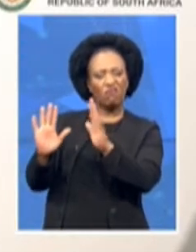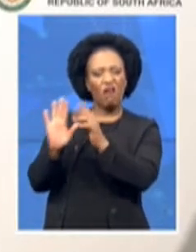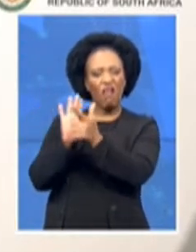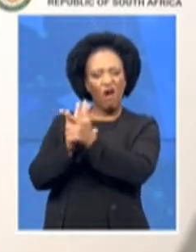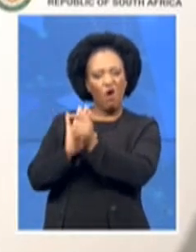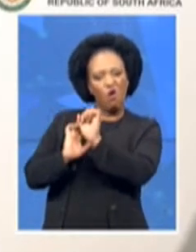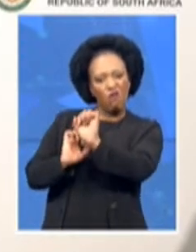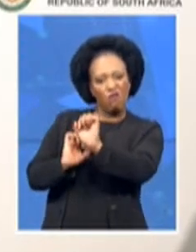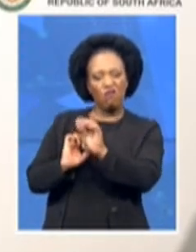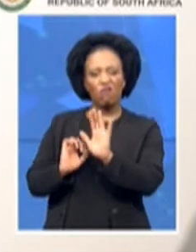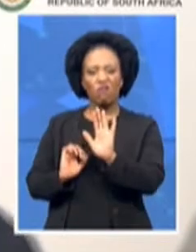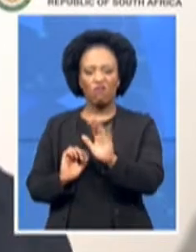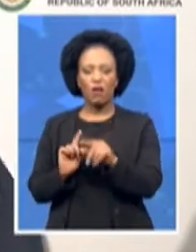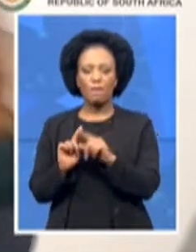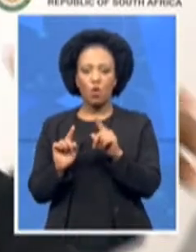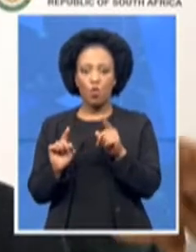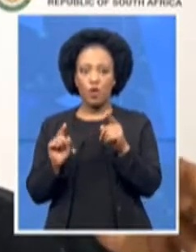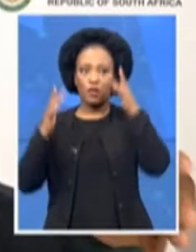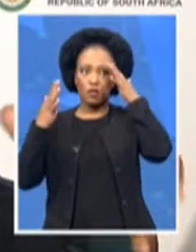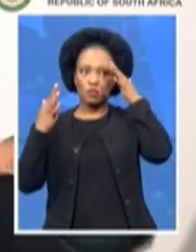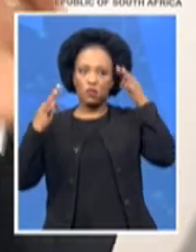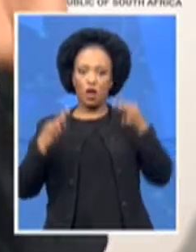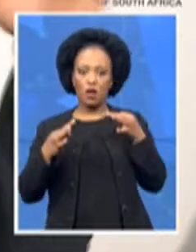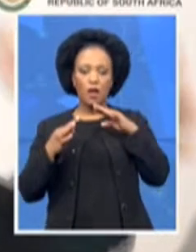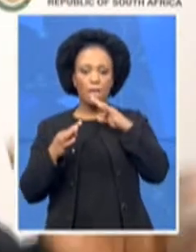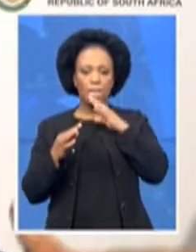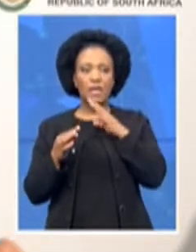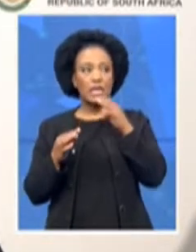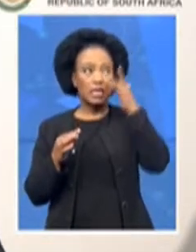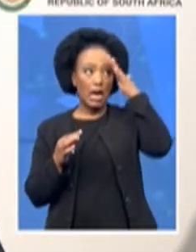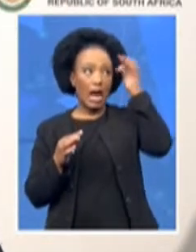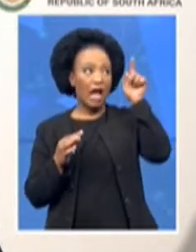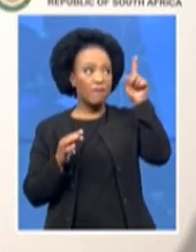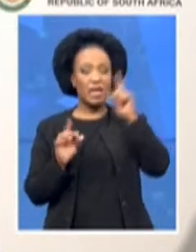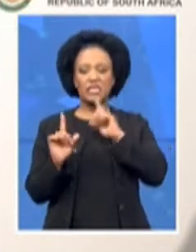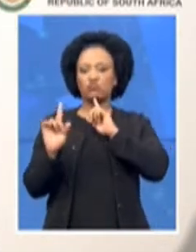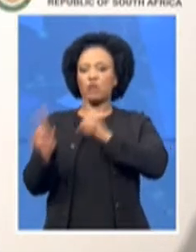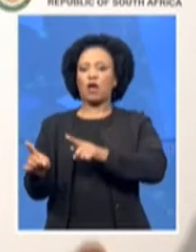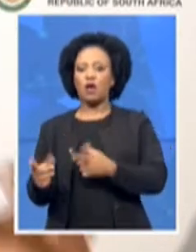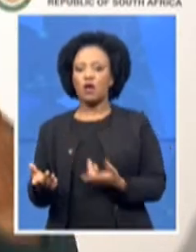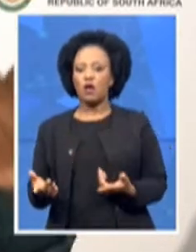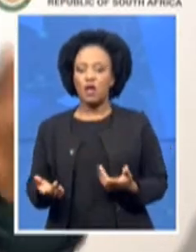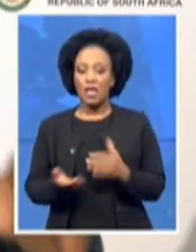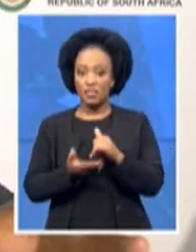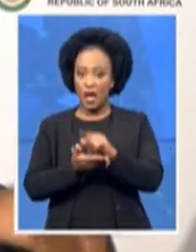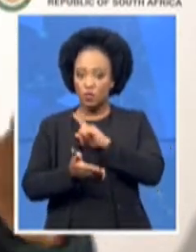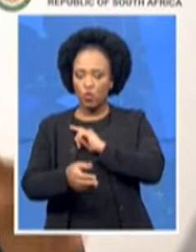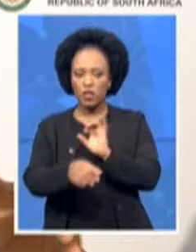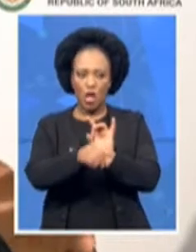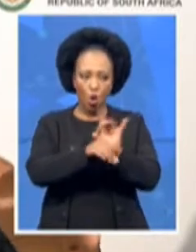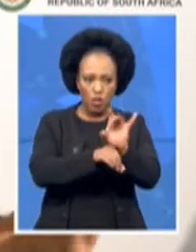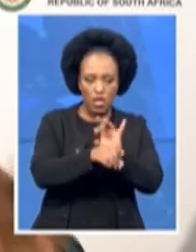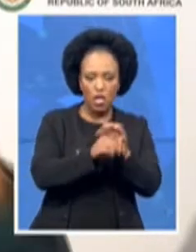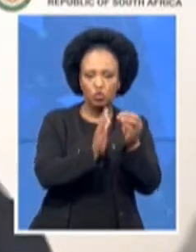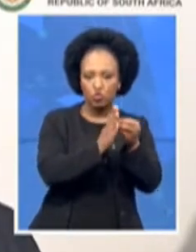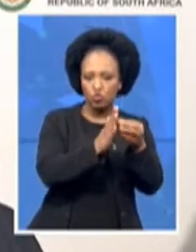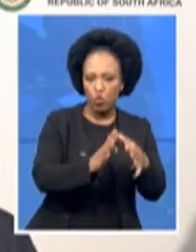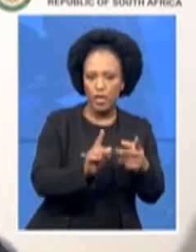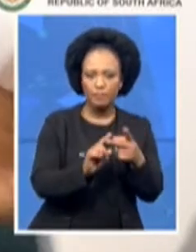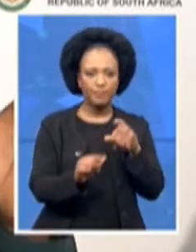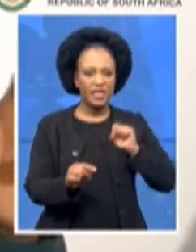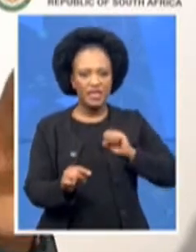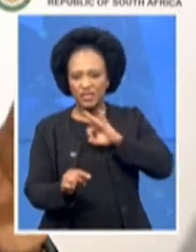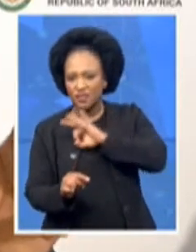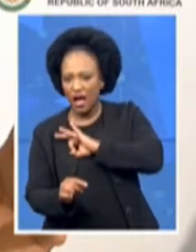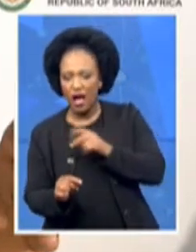they will be instructed by, that's why they are consulting. Mm. They are consulting students, they are consulting staff, they are consulting Senate and so on. Then they will make